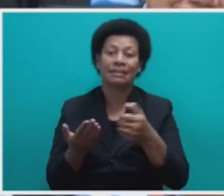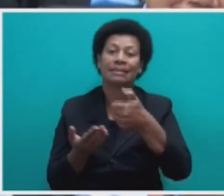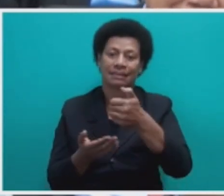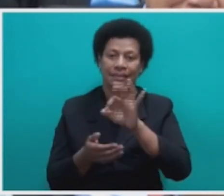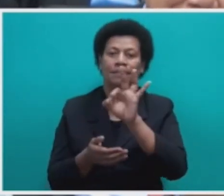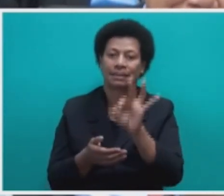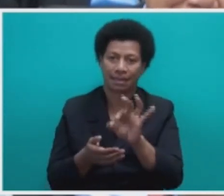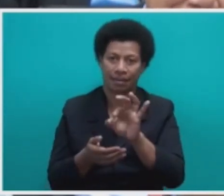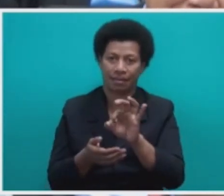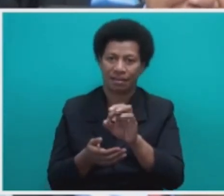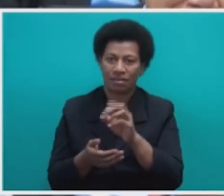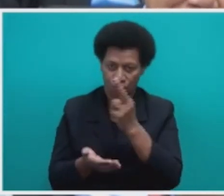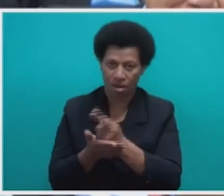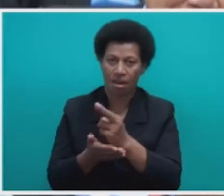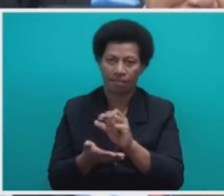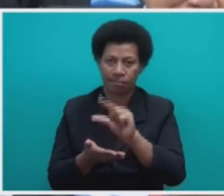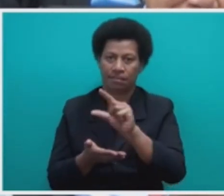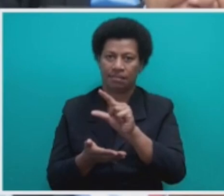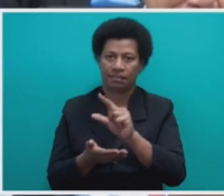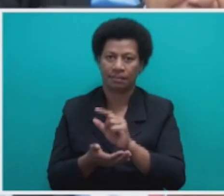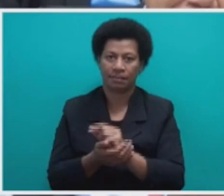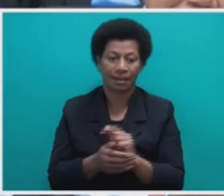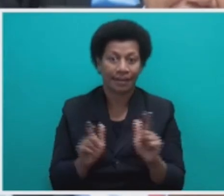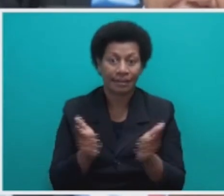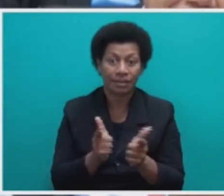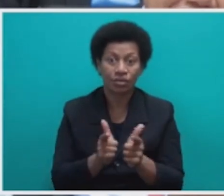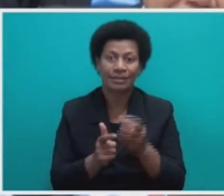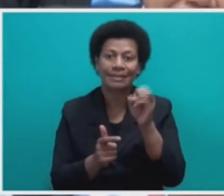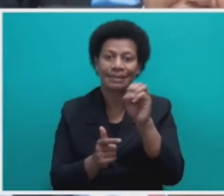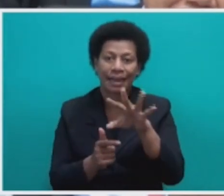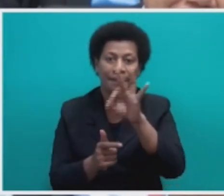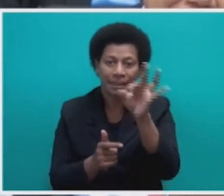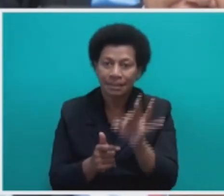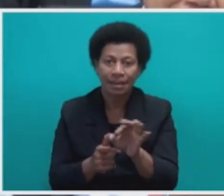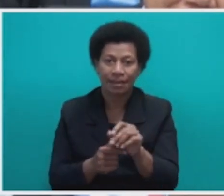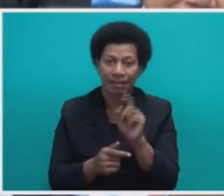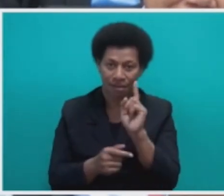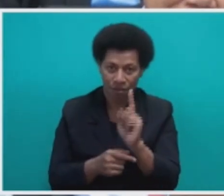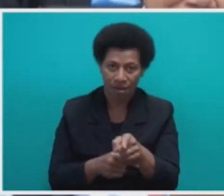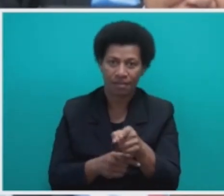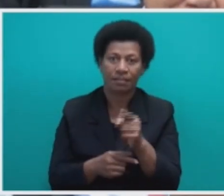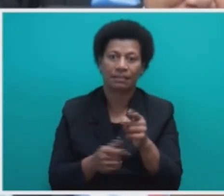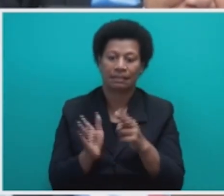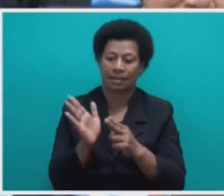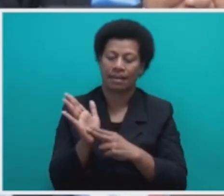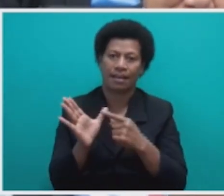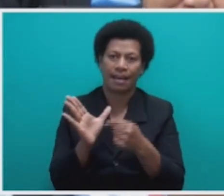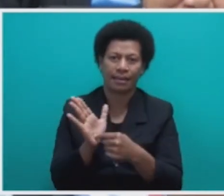6%. The reduction in duty was 10%. So there is a net